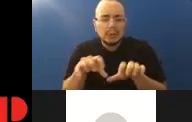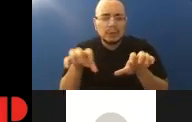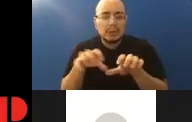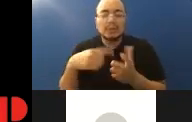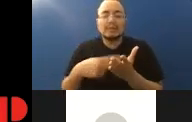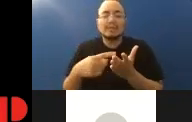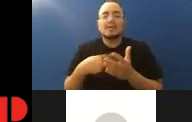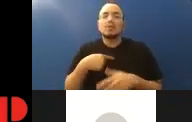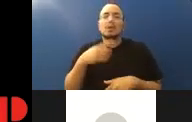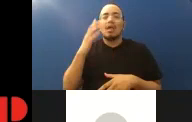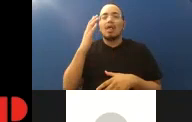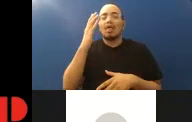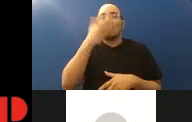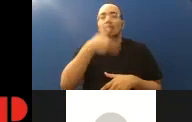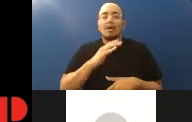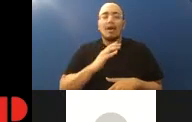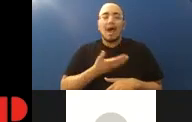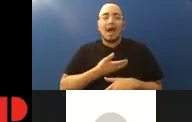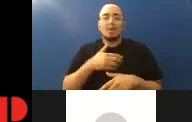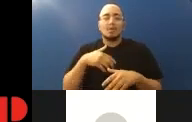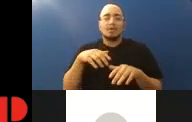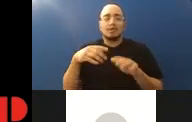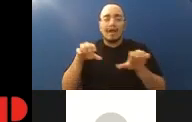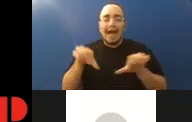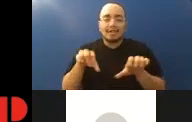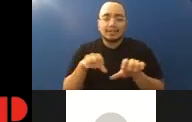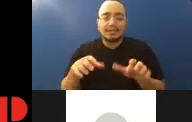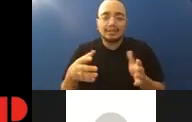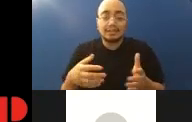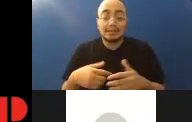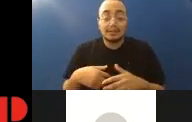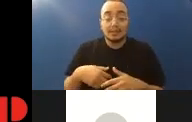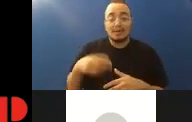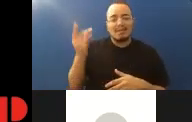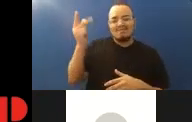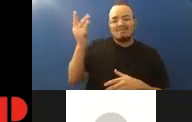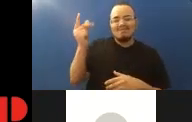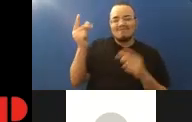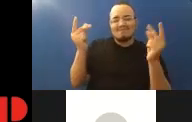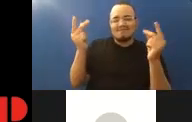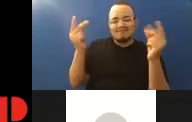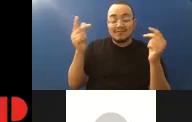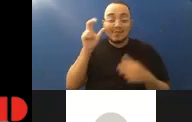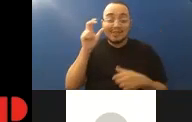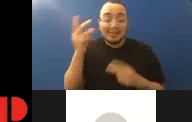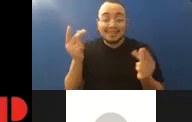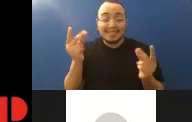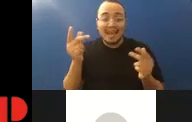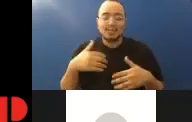yes. Yes. Like, do you hear these snaps? I'm snapping for you because that is so